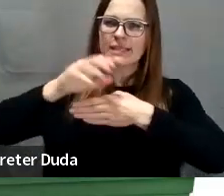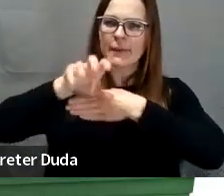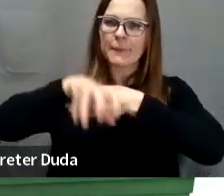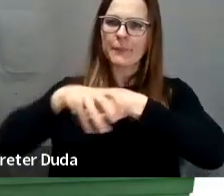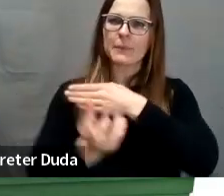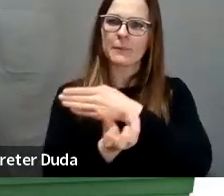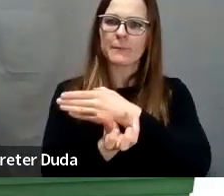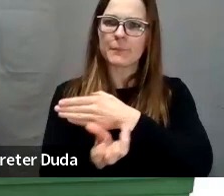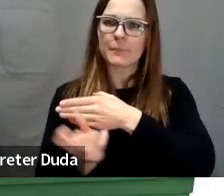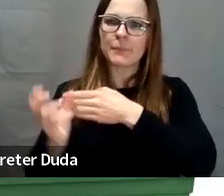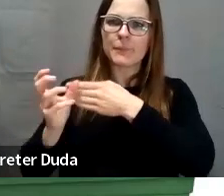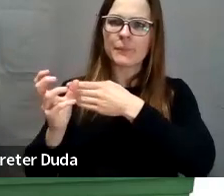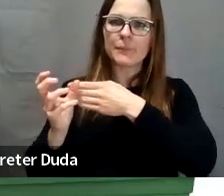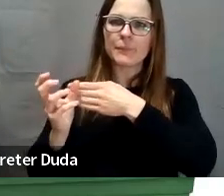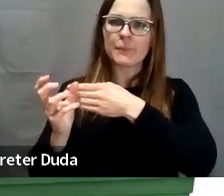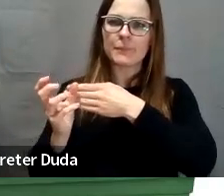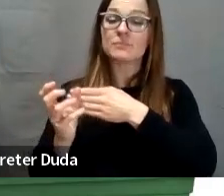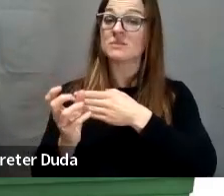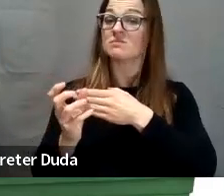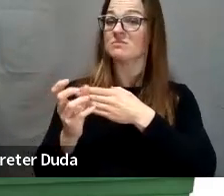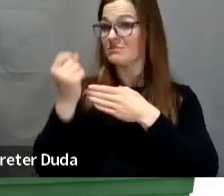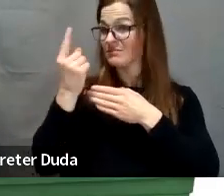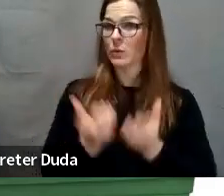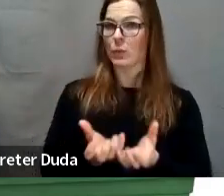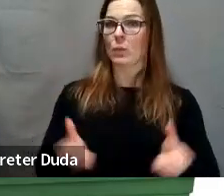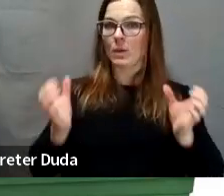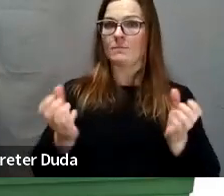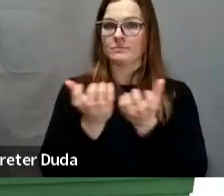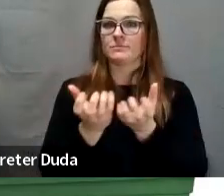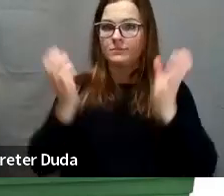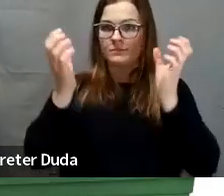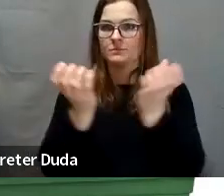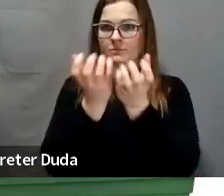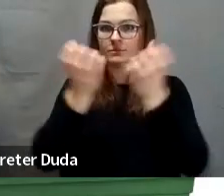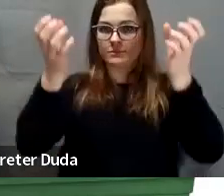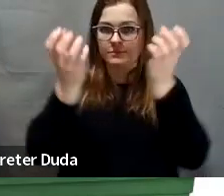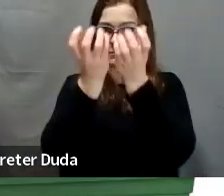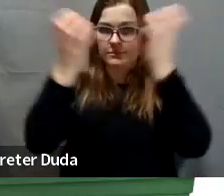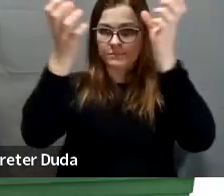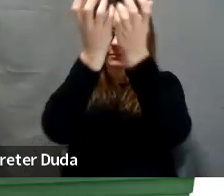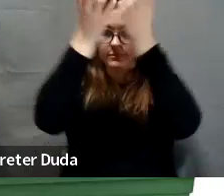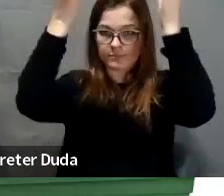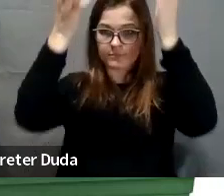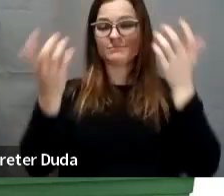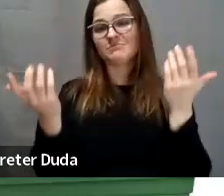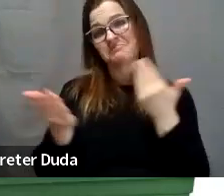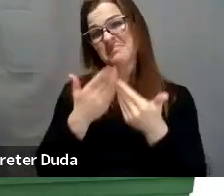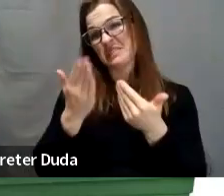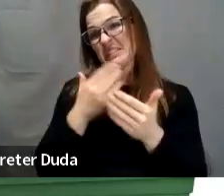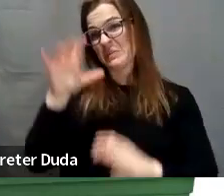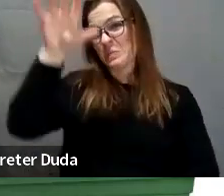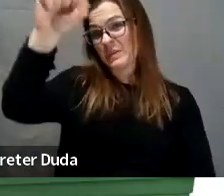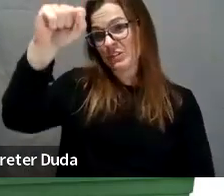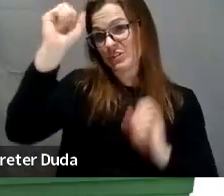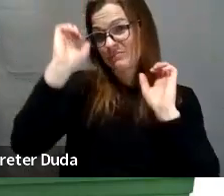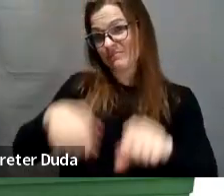are stacked 5 high, and you could reach that way if that is another way that you need